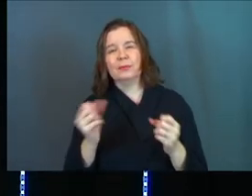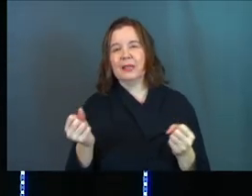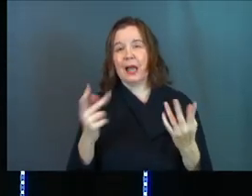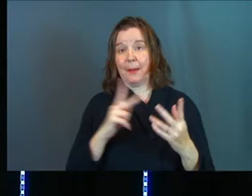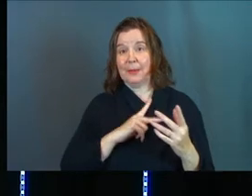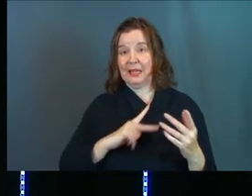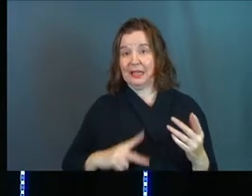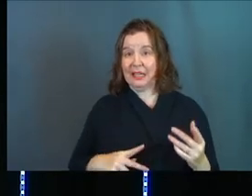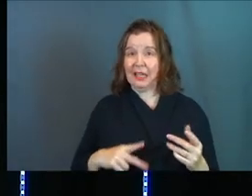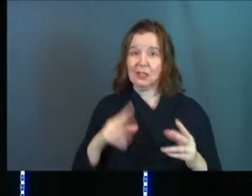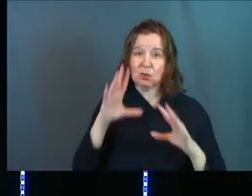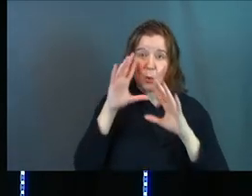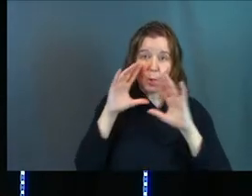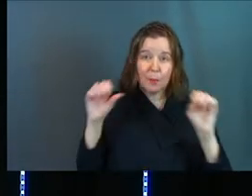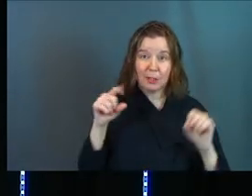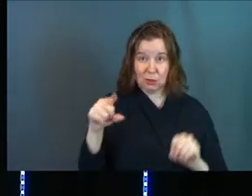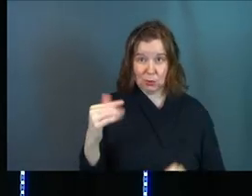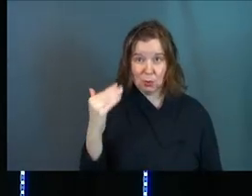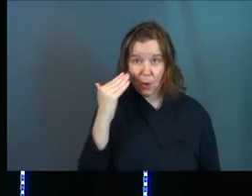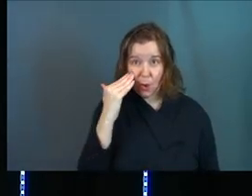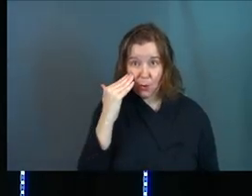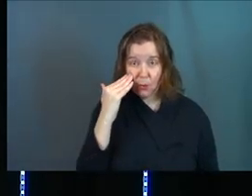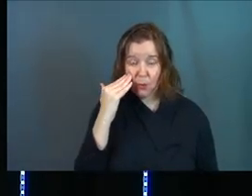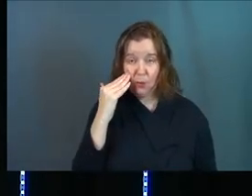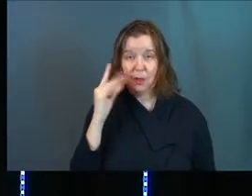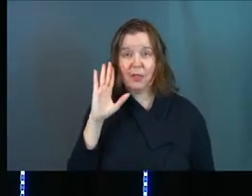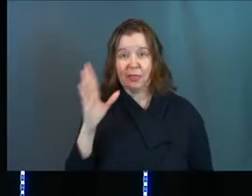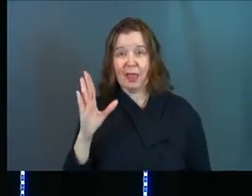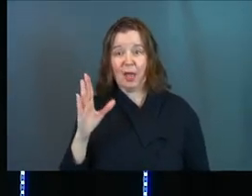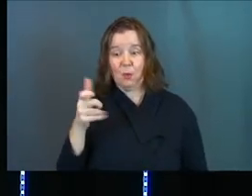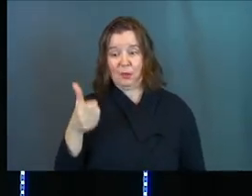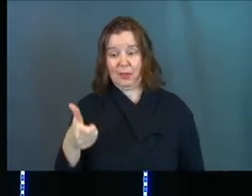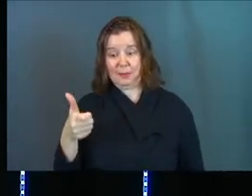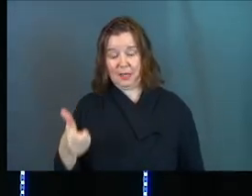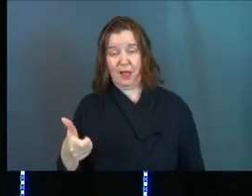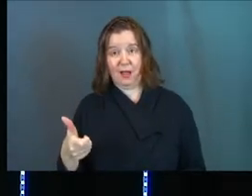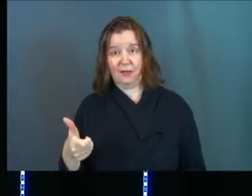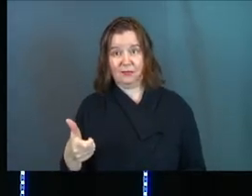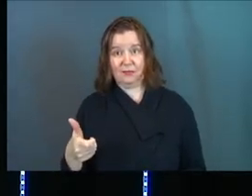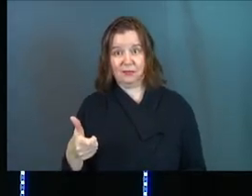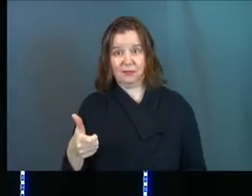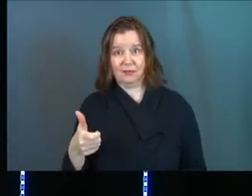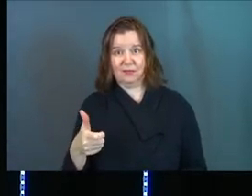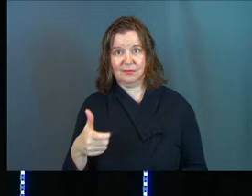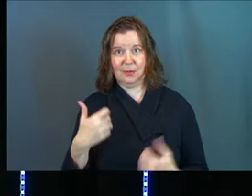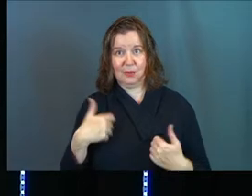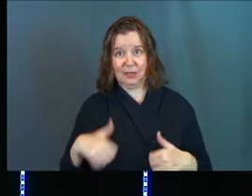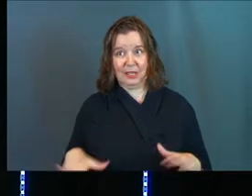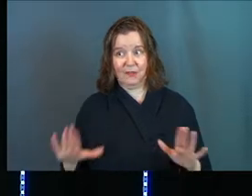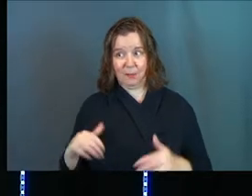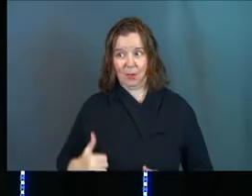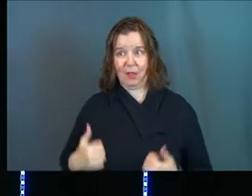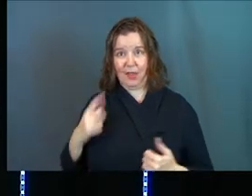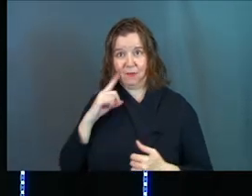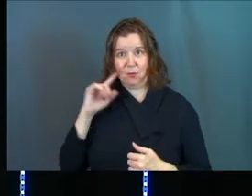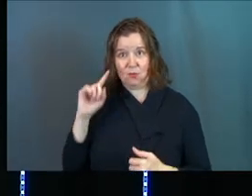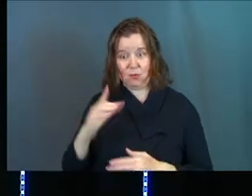how many kings or presidents do you know that would put themselves in between you and danger